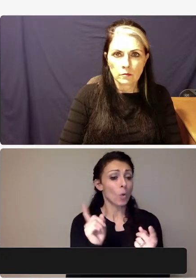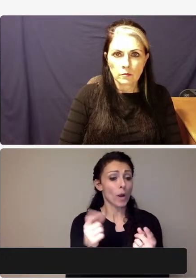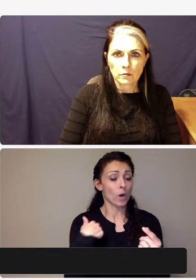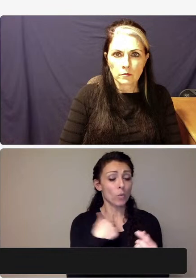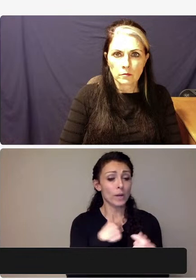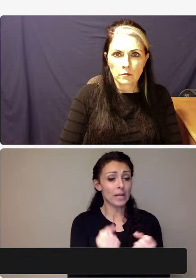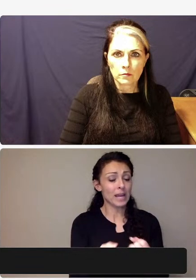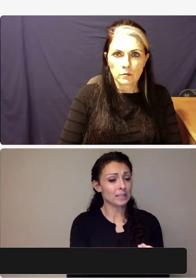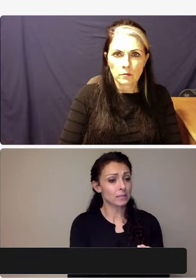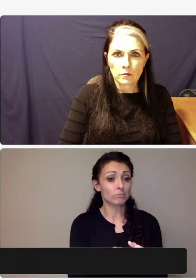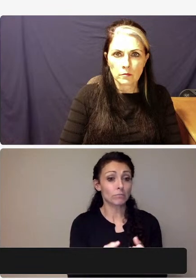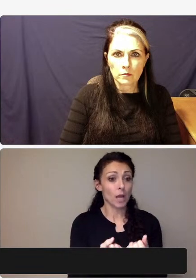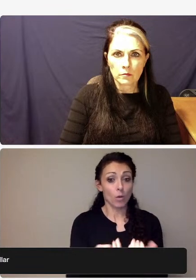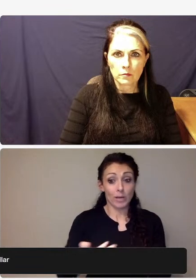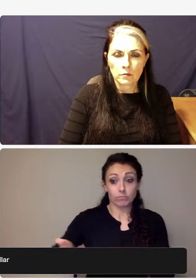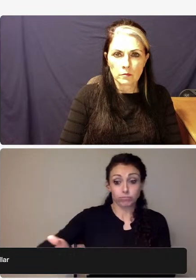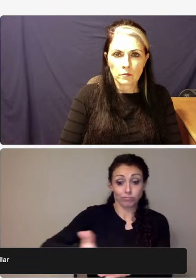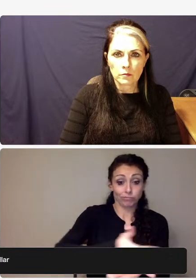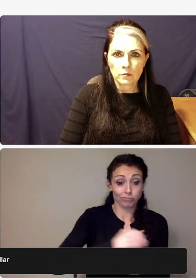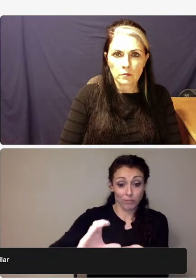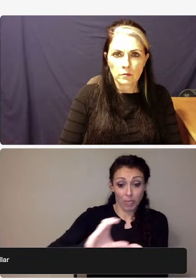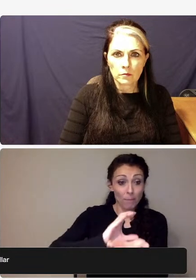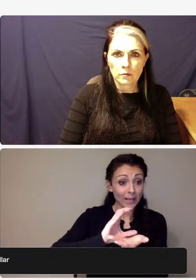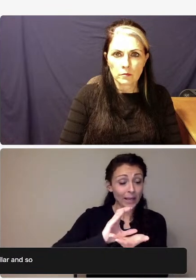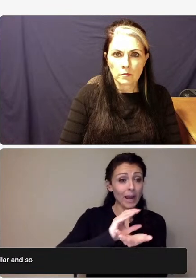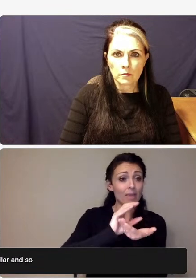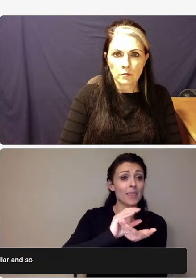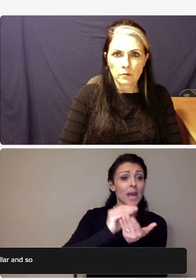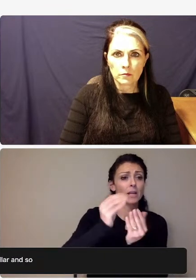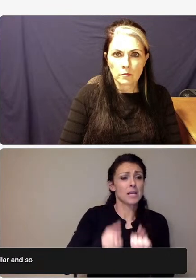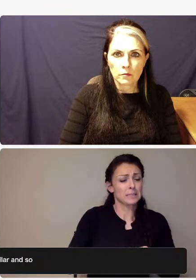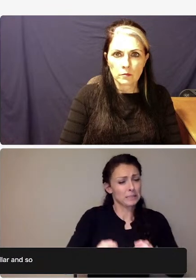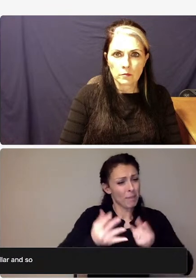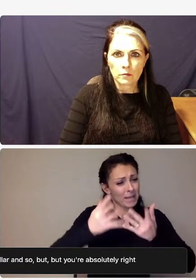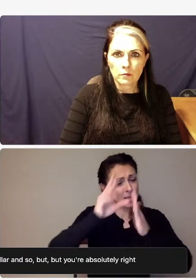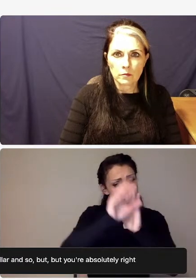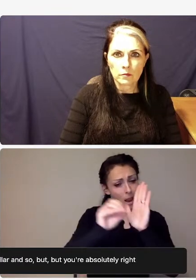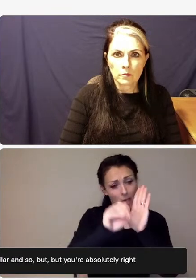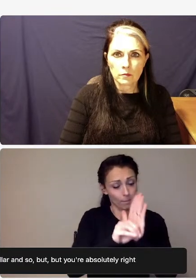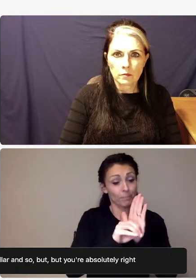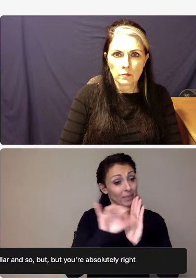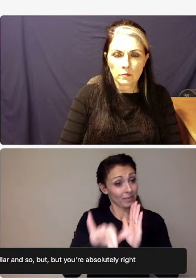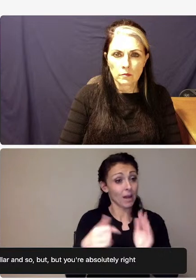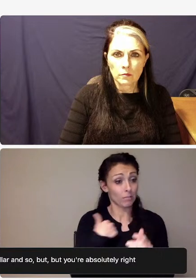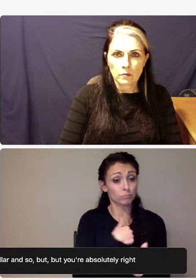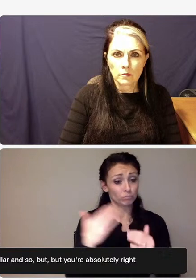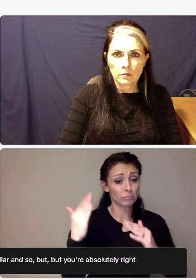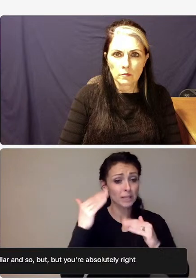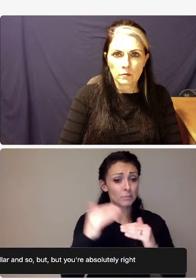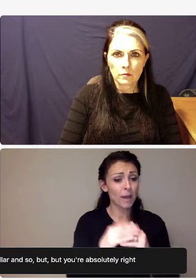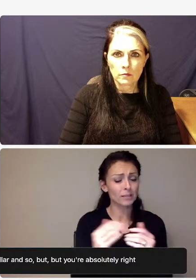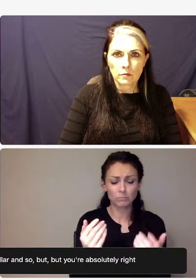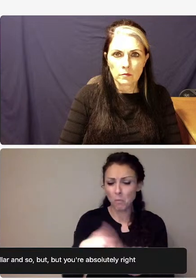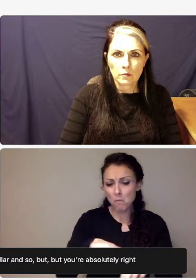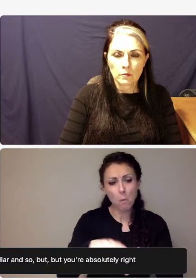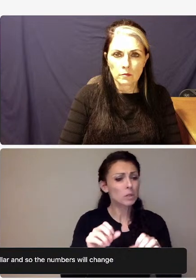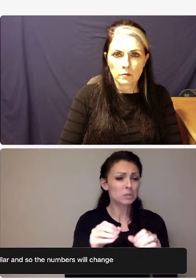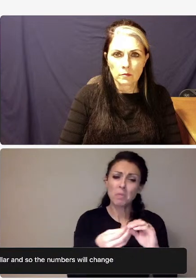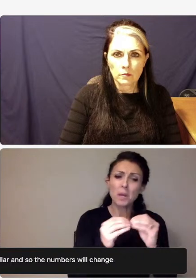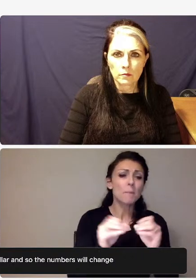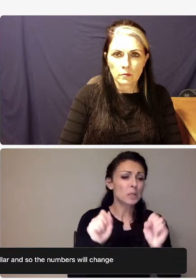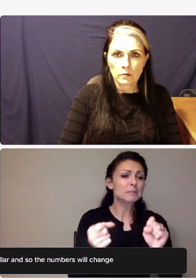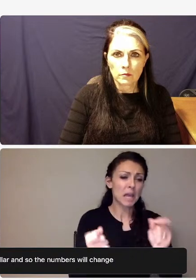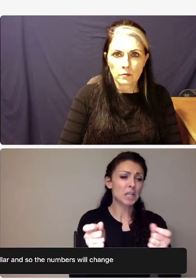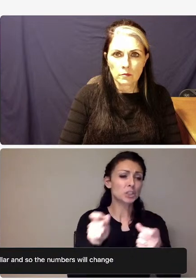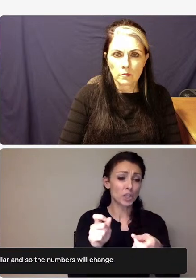dollar and and so uh but but you're absolutely right you know and the numbers will change and